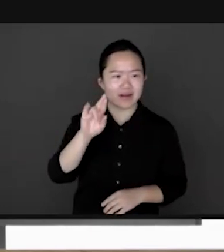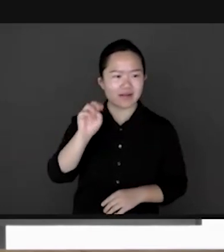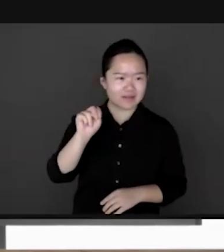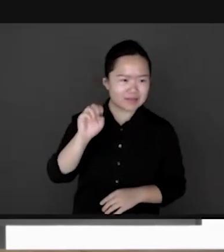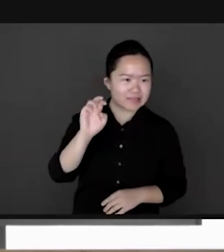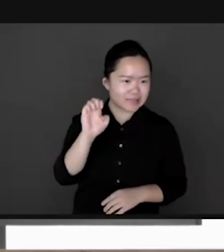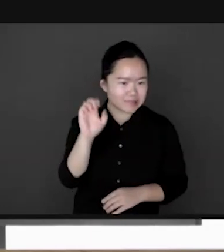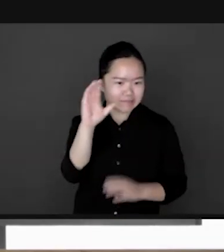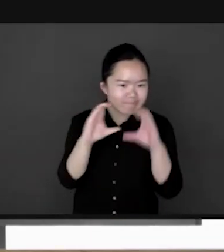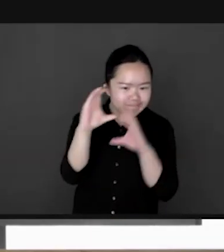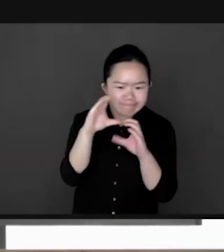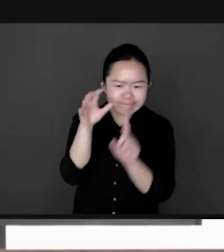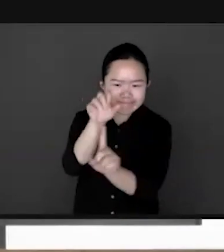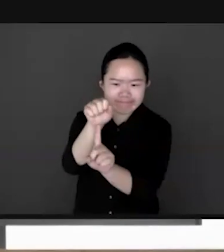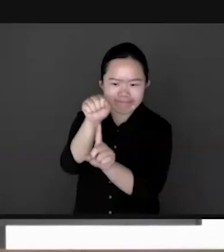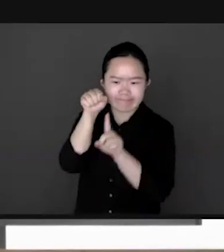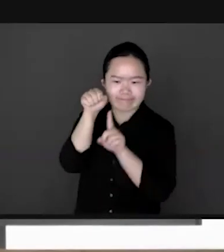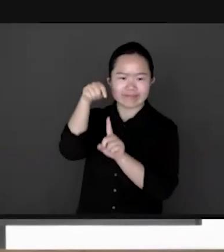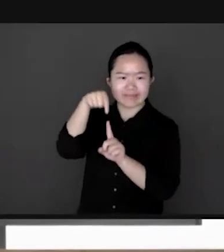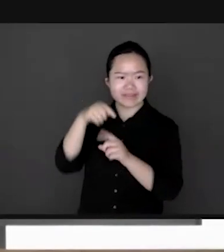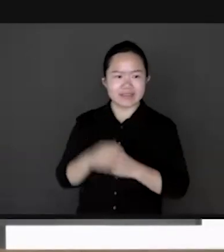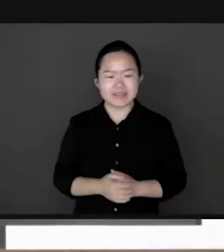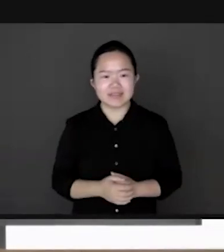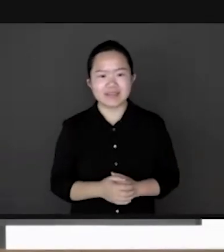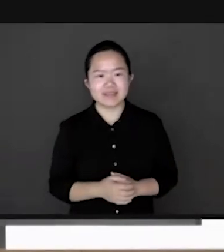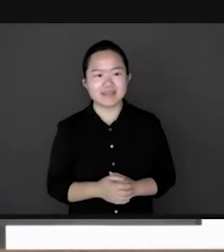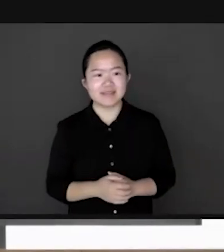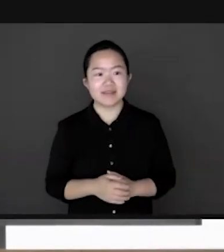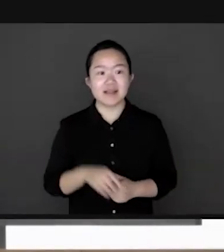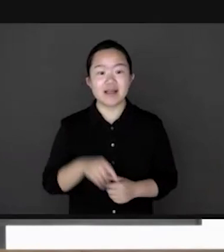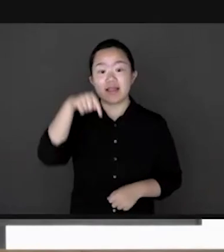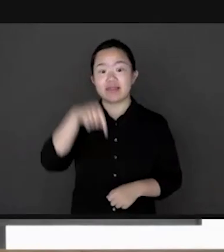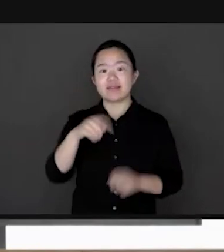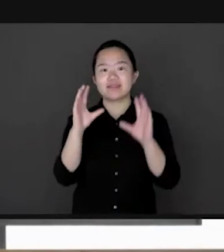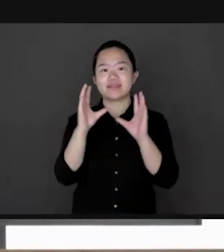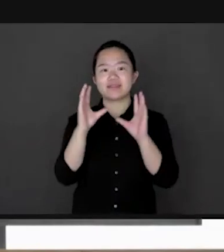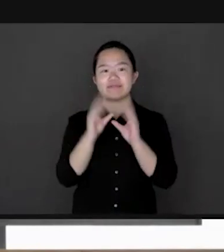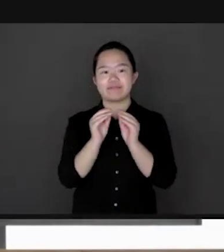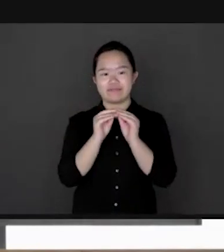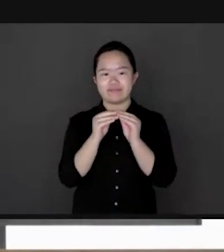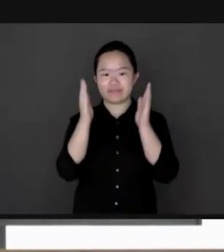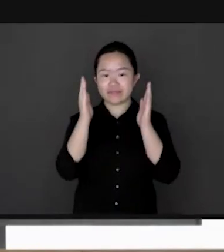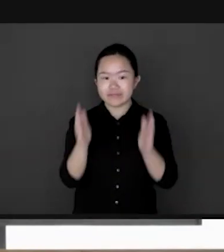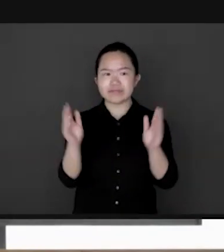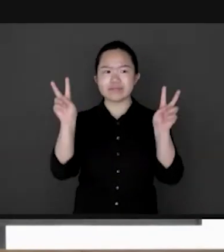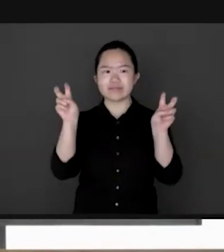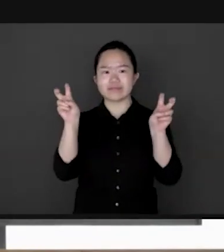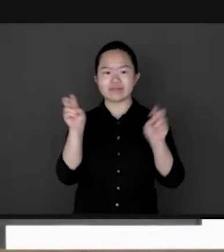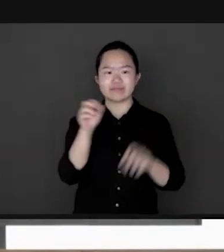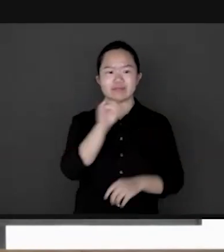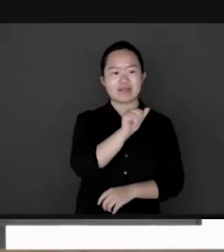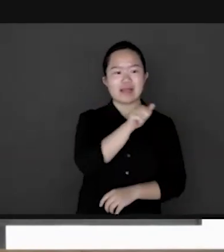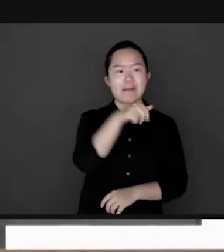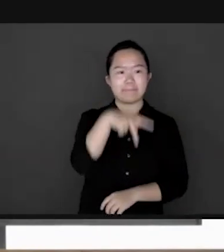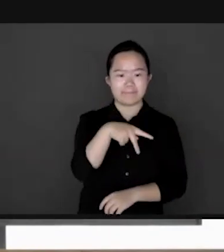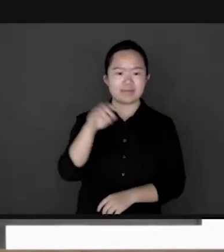is going to be the update from the European Disability Forum and IAAP. And we have